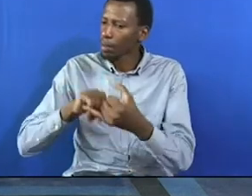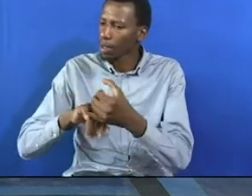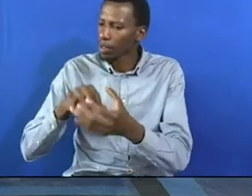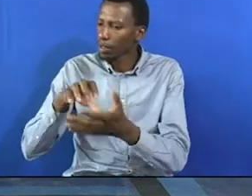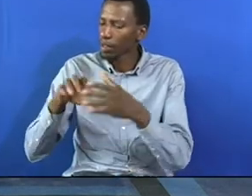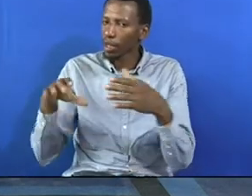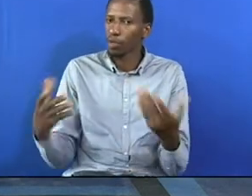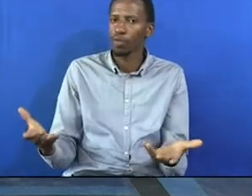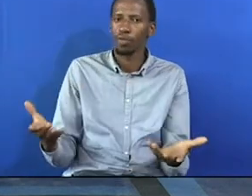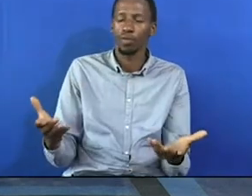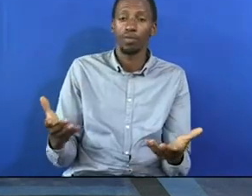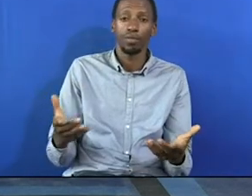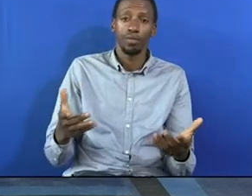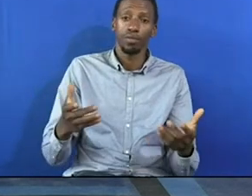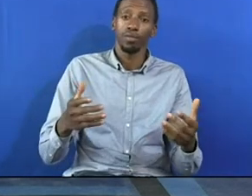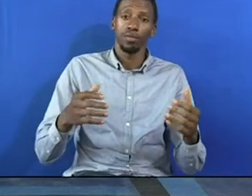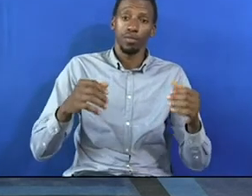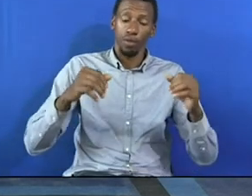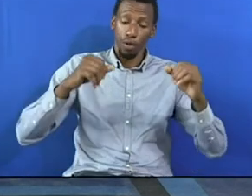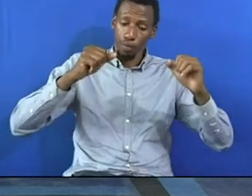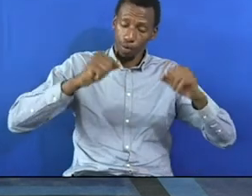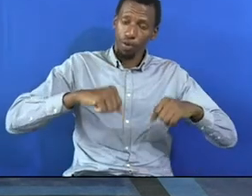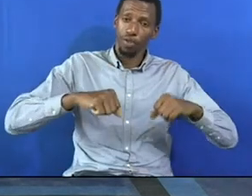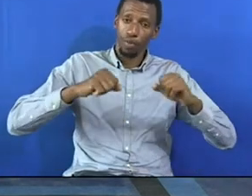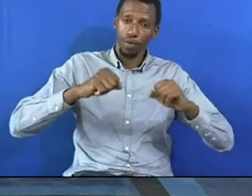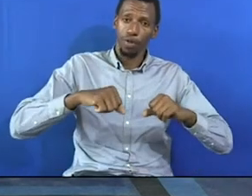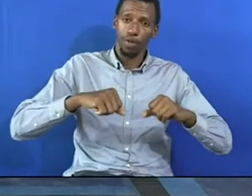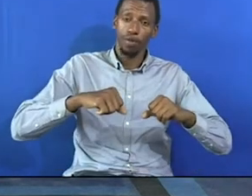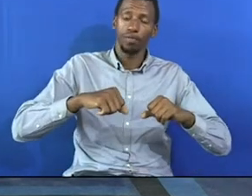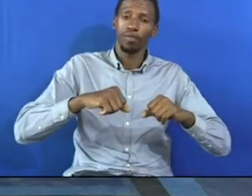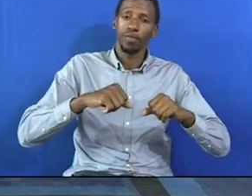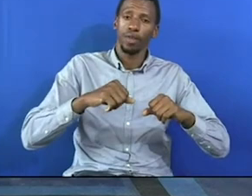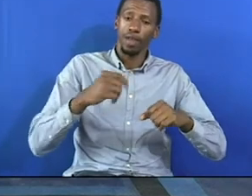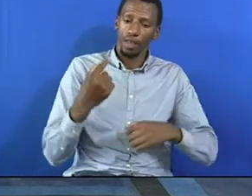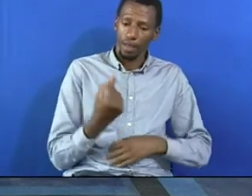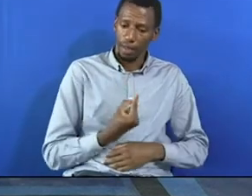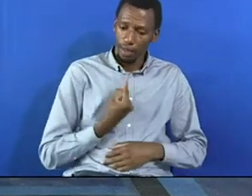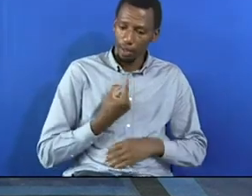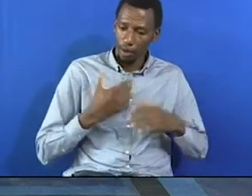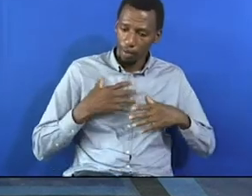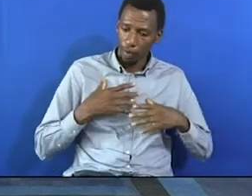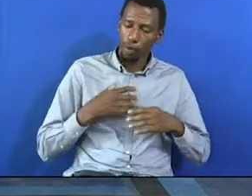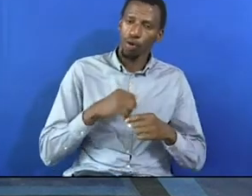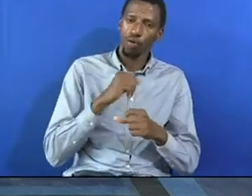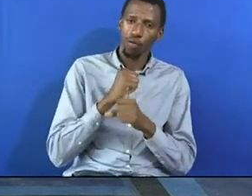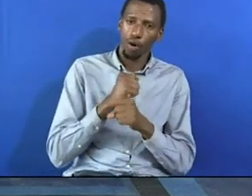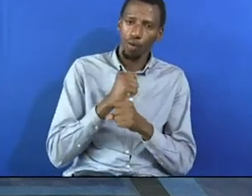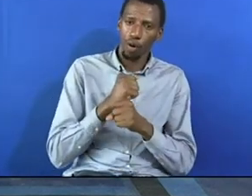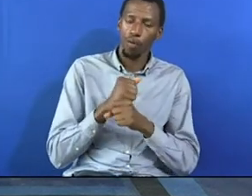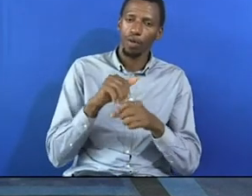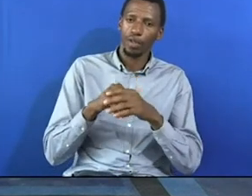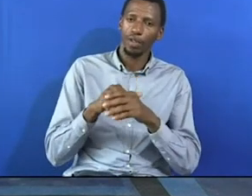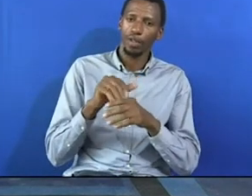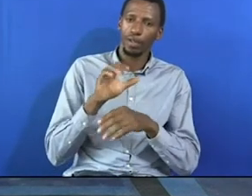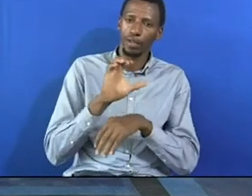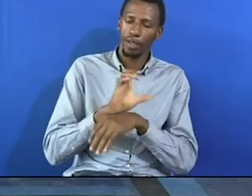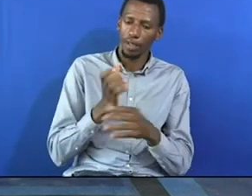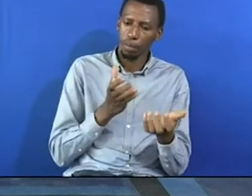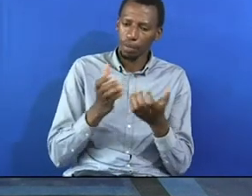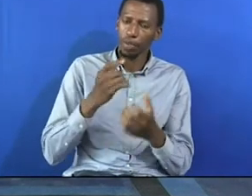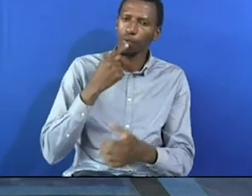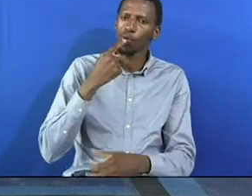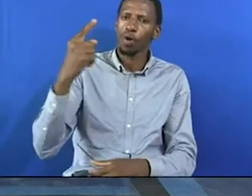be possible for single people to conduct church business 100% without anyone